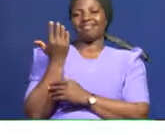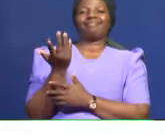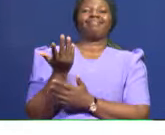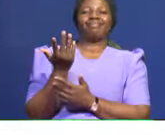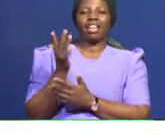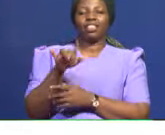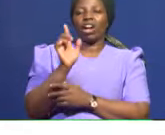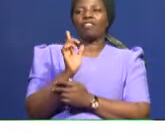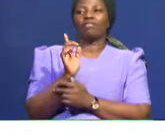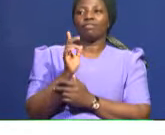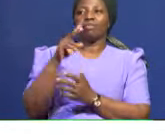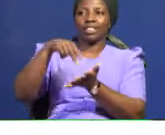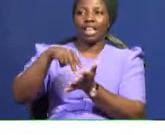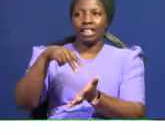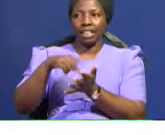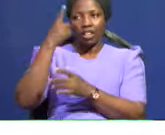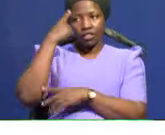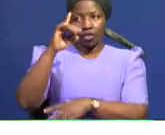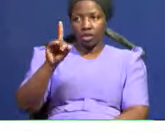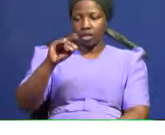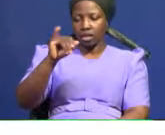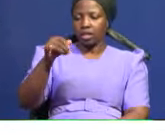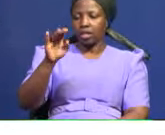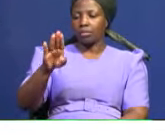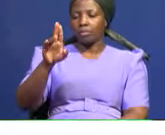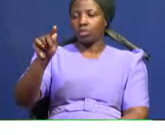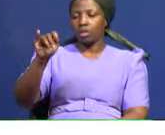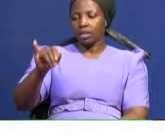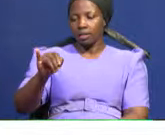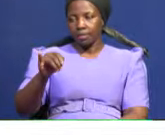he was the one who was the candidate for Djibouti.